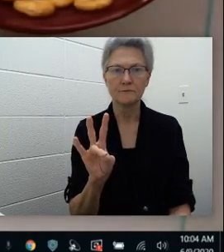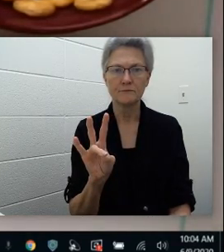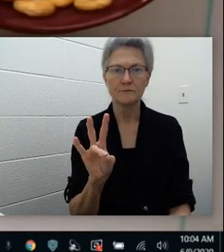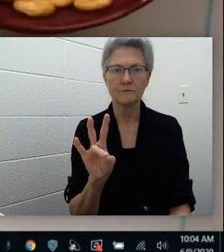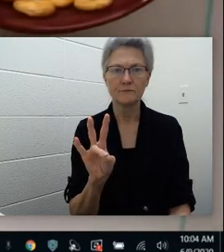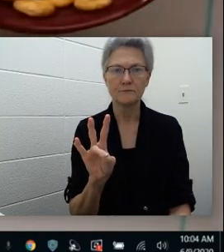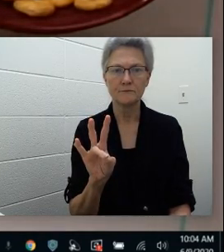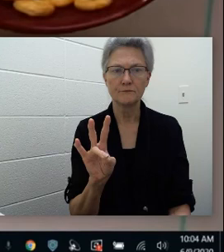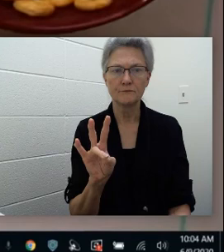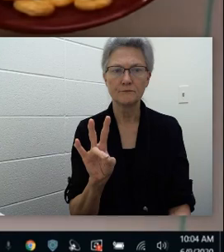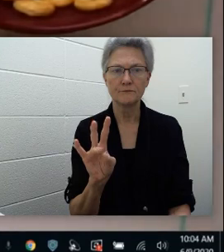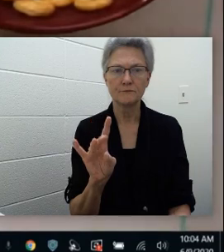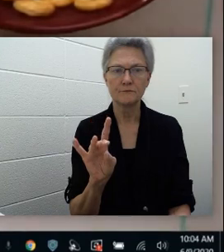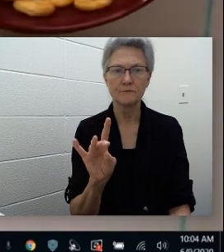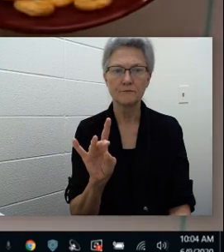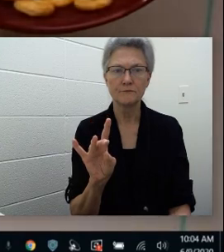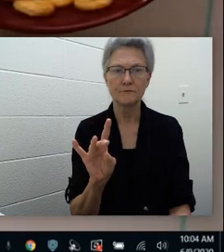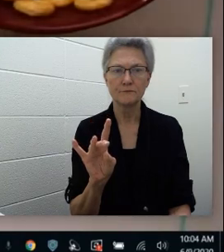7,